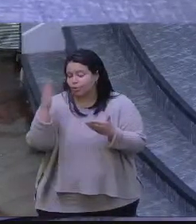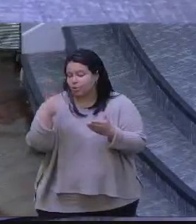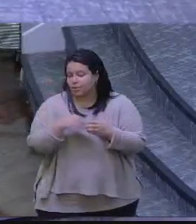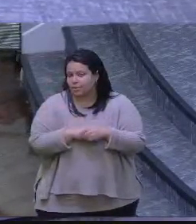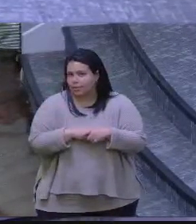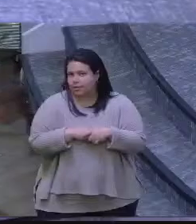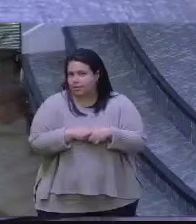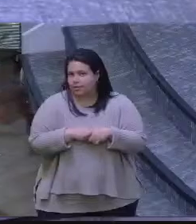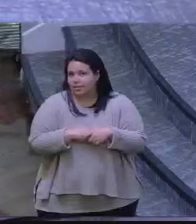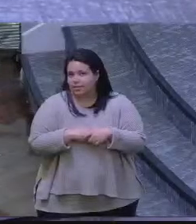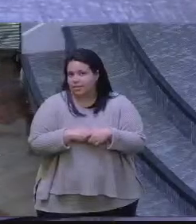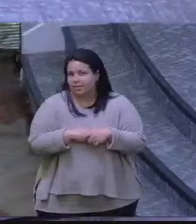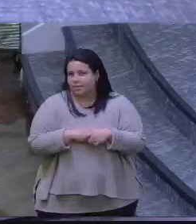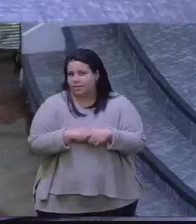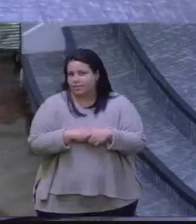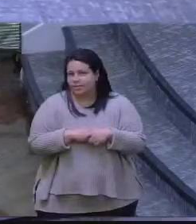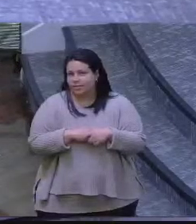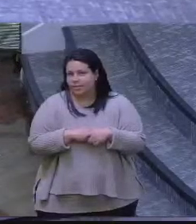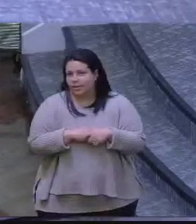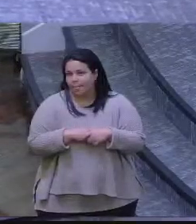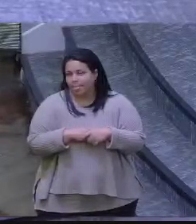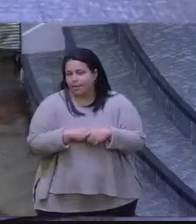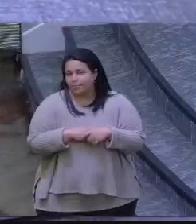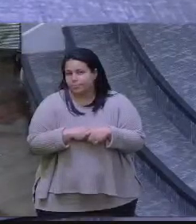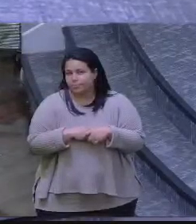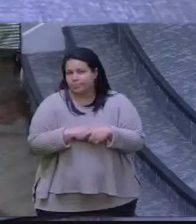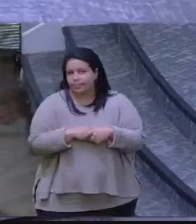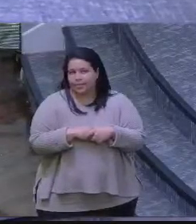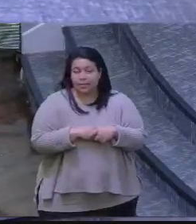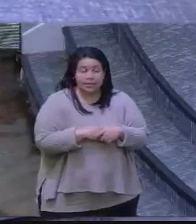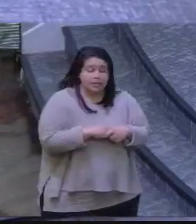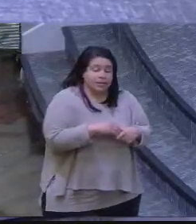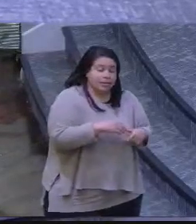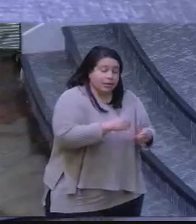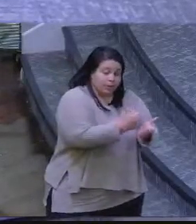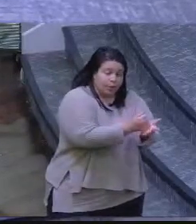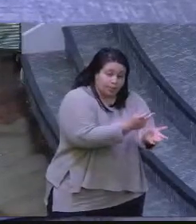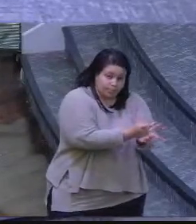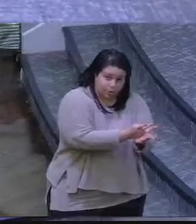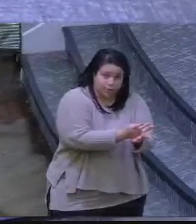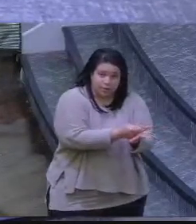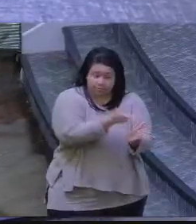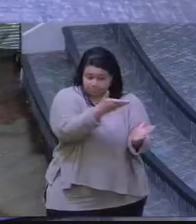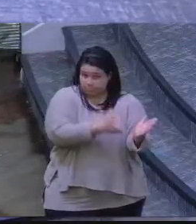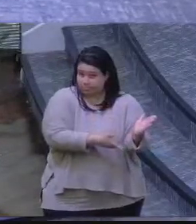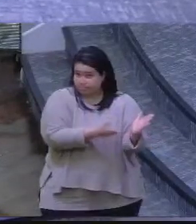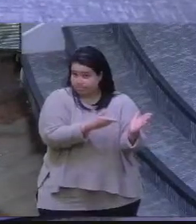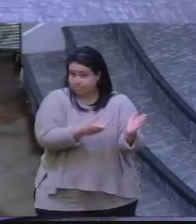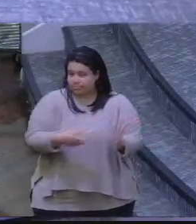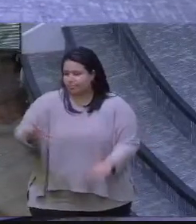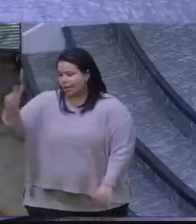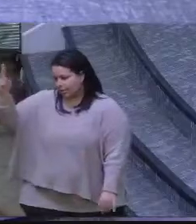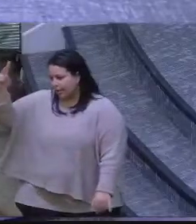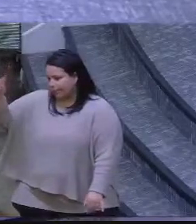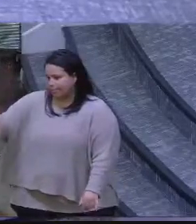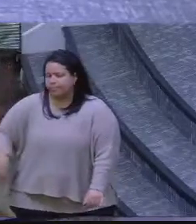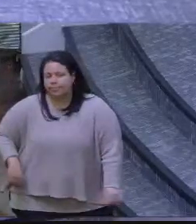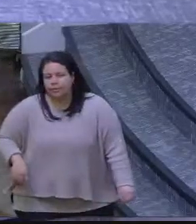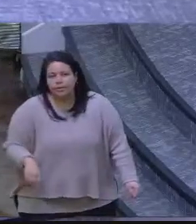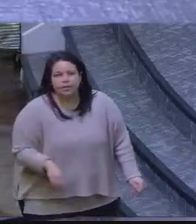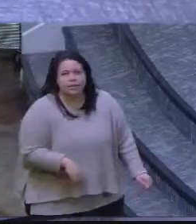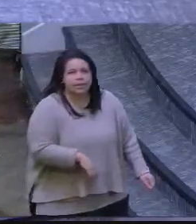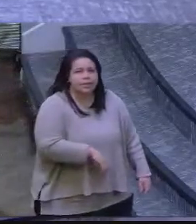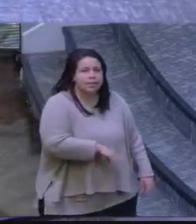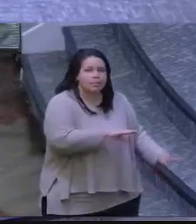I move that we approve the district fuel contract as presented. I'll second. All right, motion made by